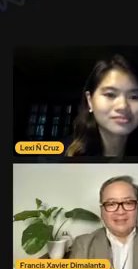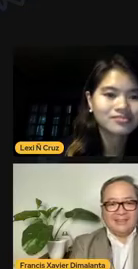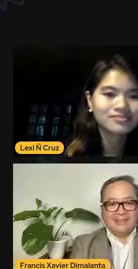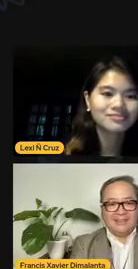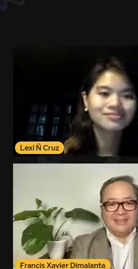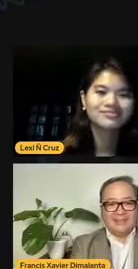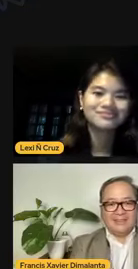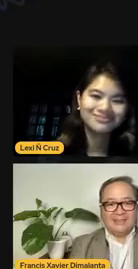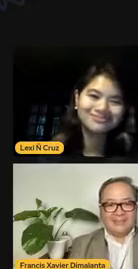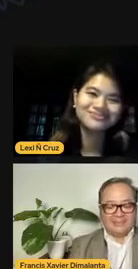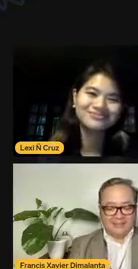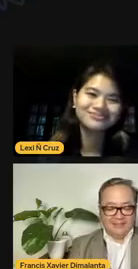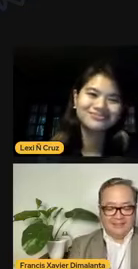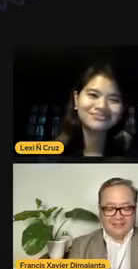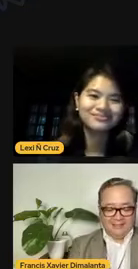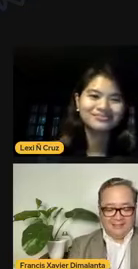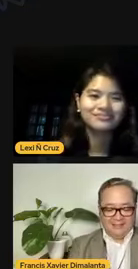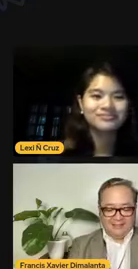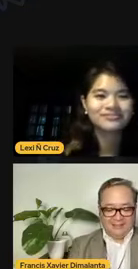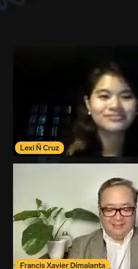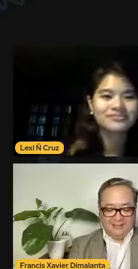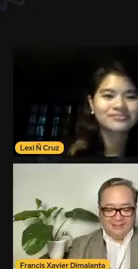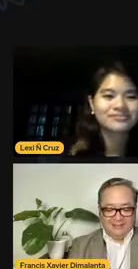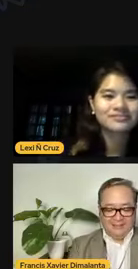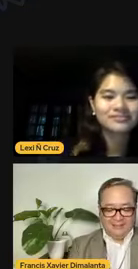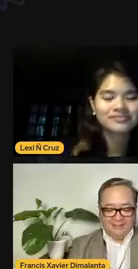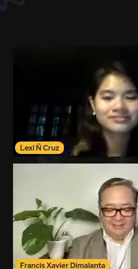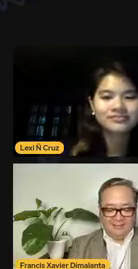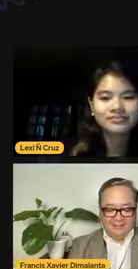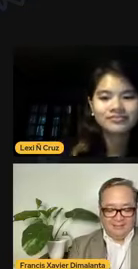All right, thank you for the answers. So